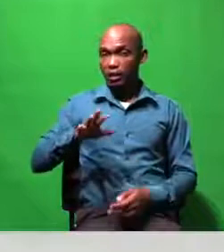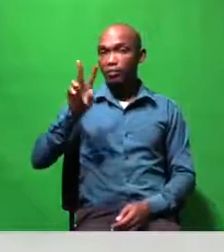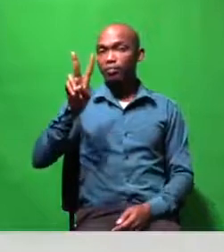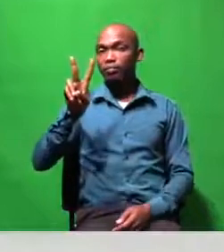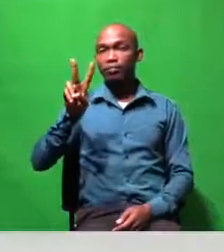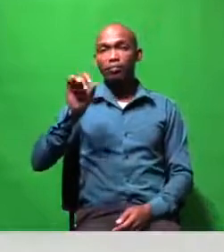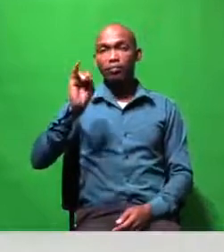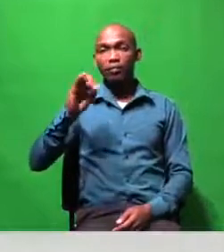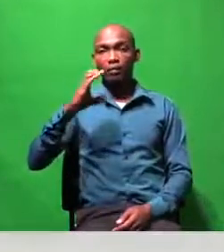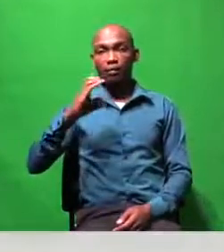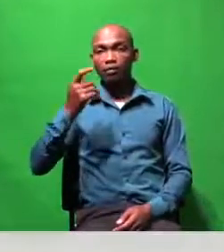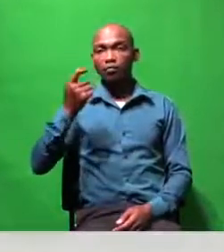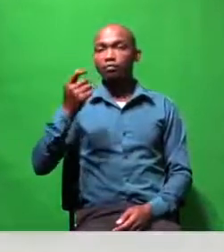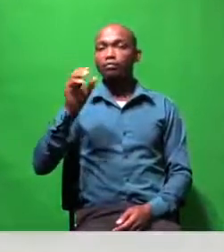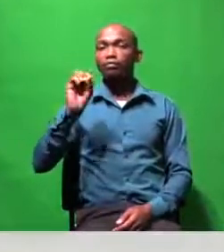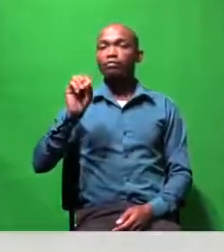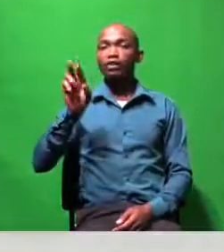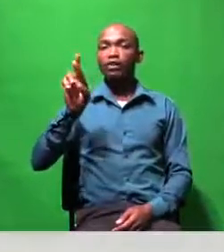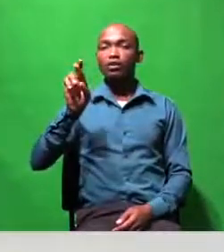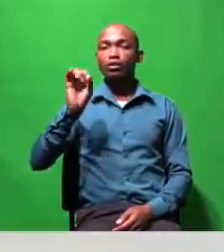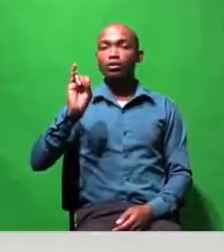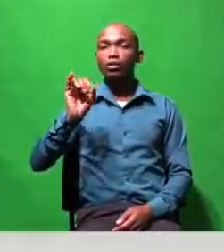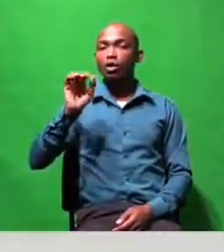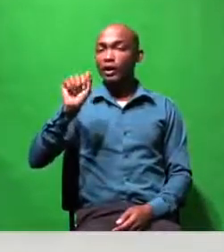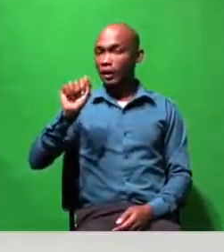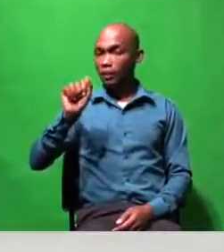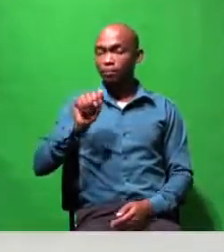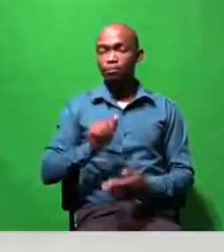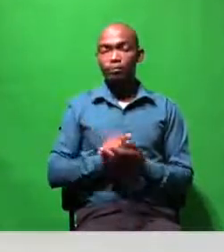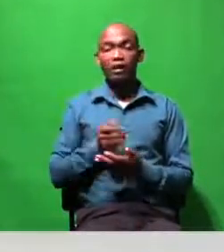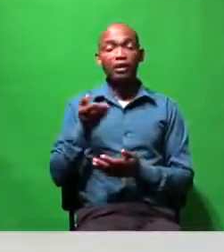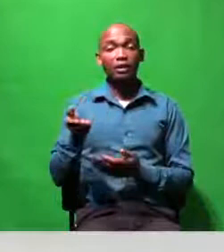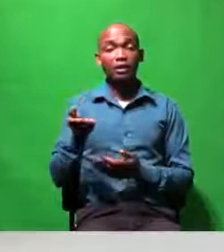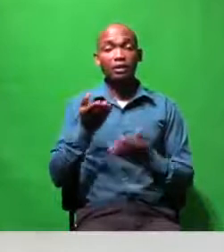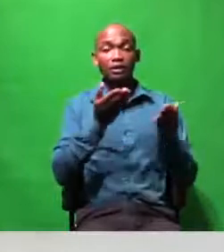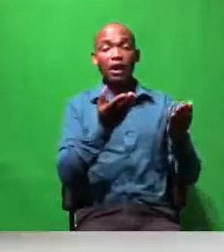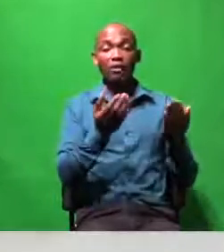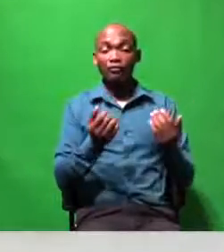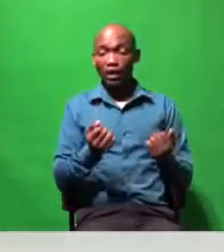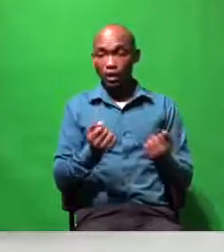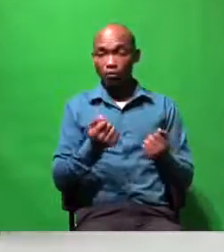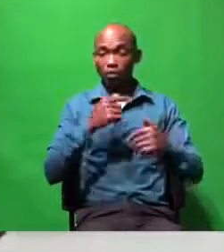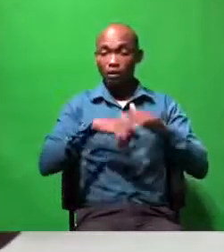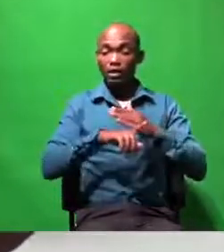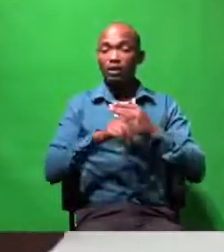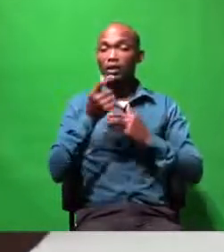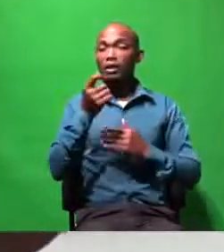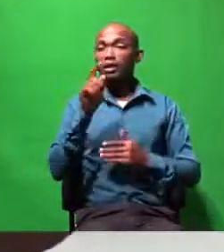Victoria. Lake Victoria. This is available in